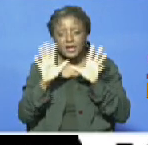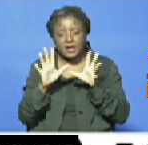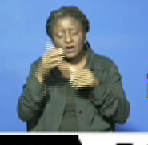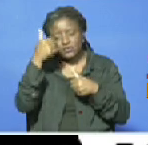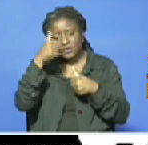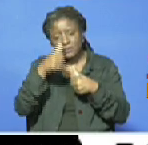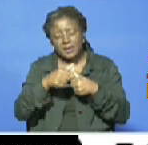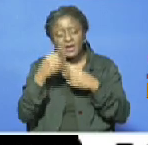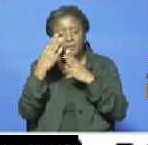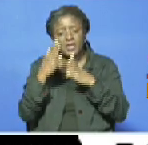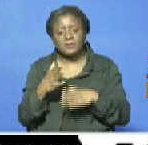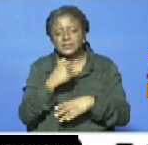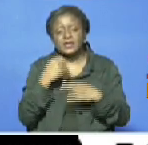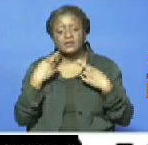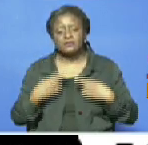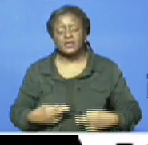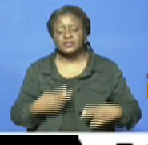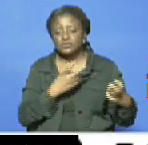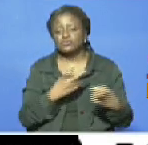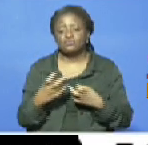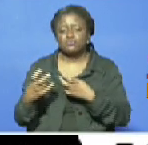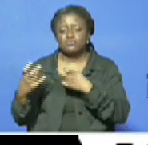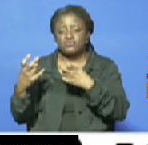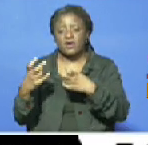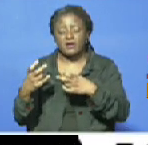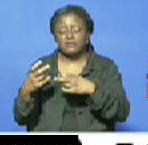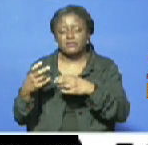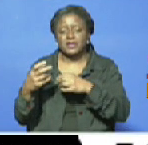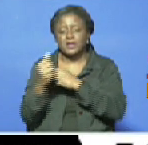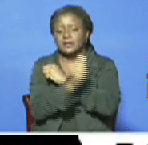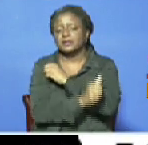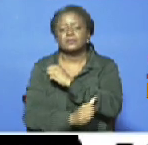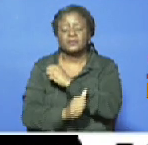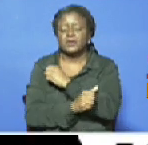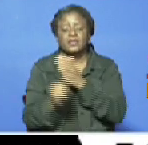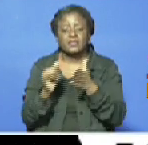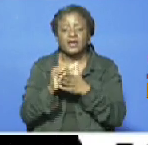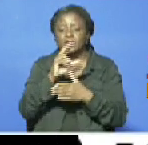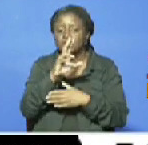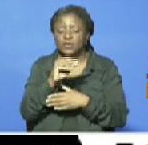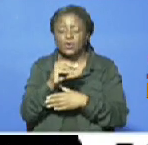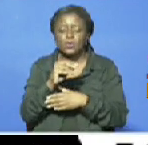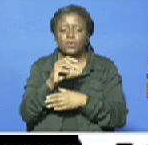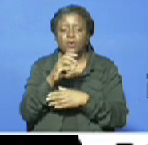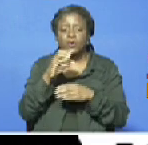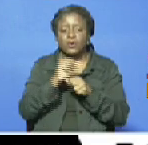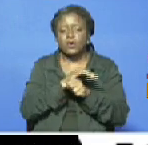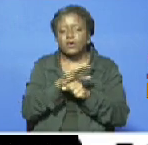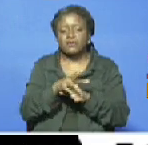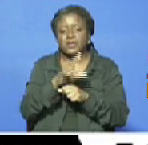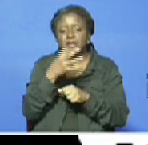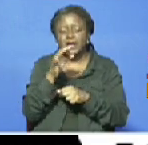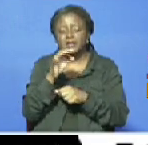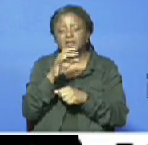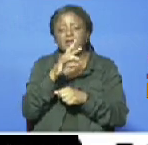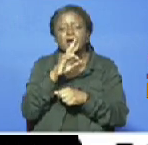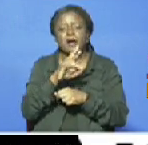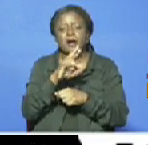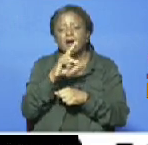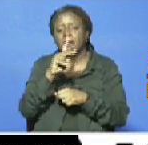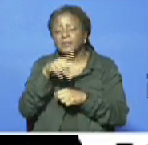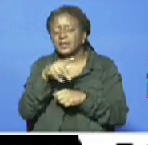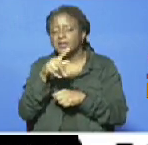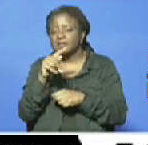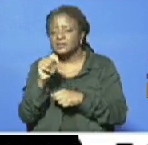and residents traveling overseas that no COVID-19 RT-PCR test taken in